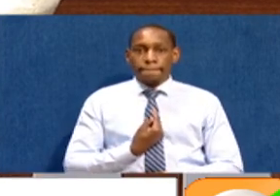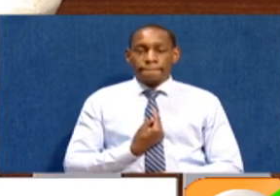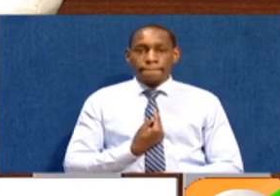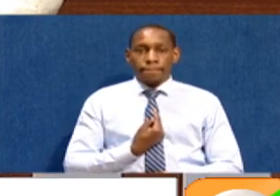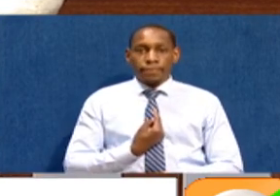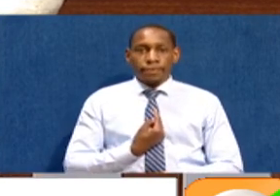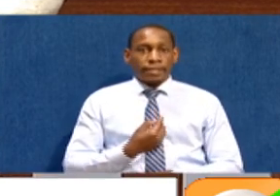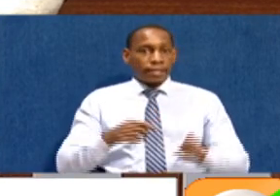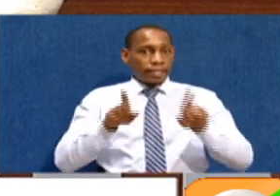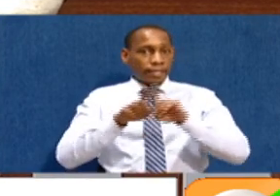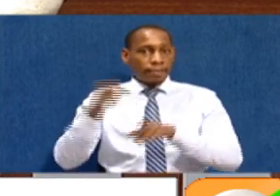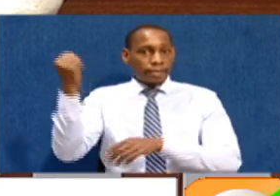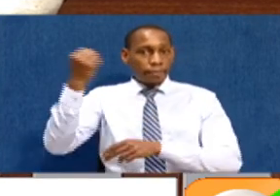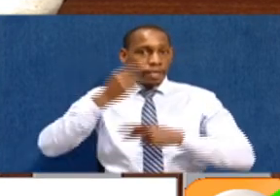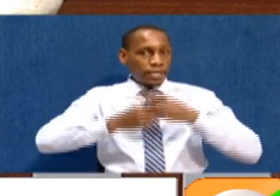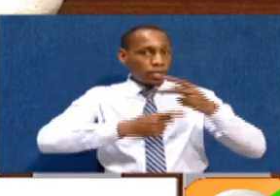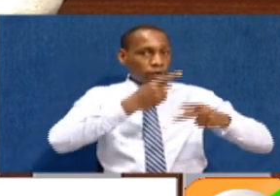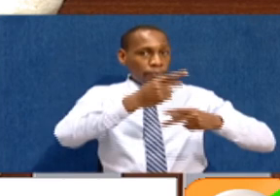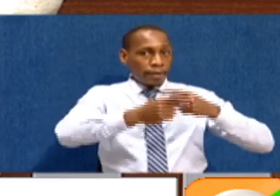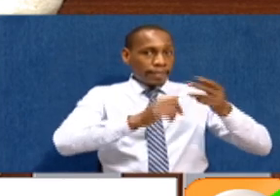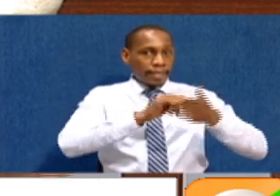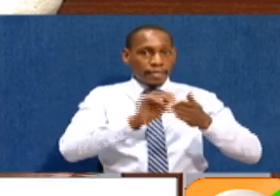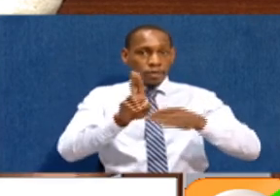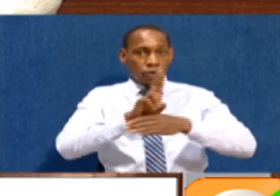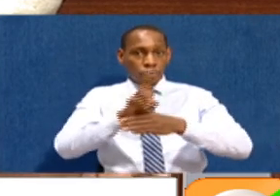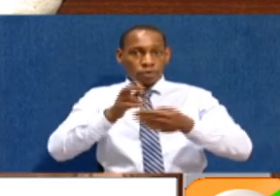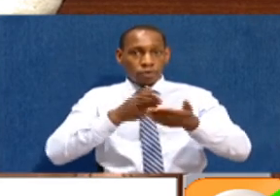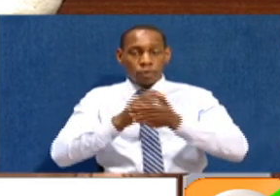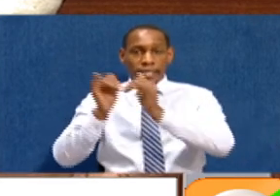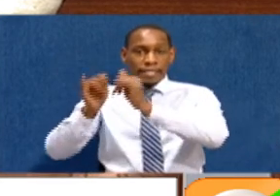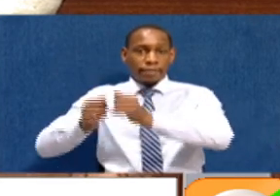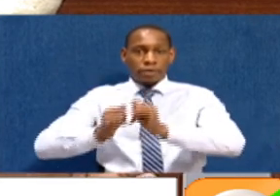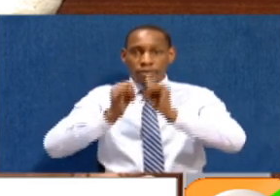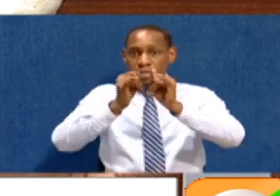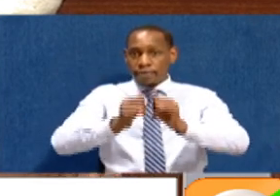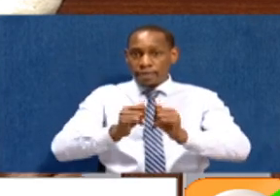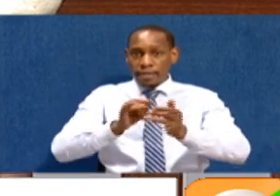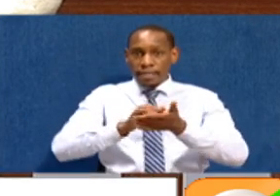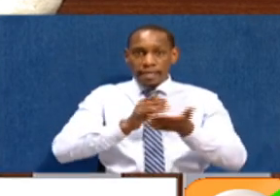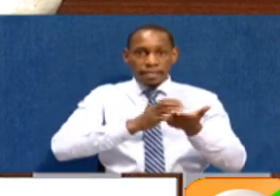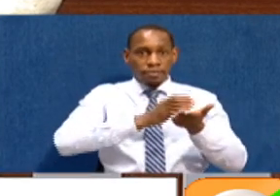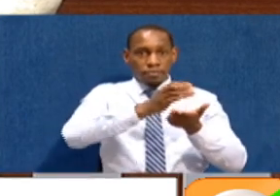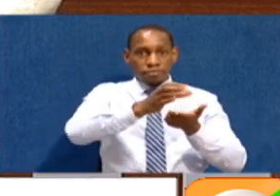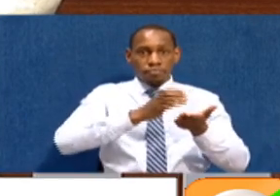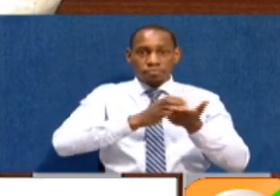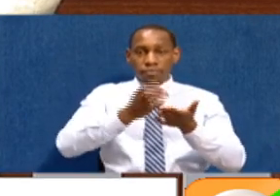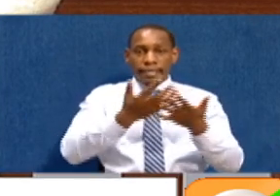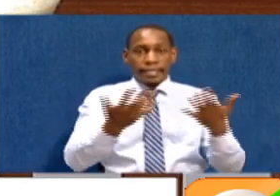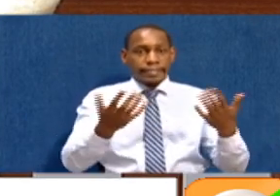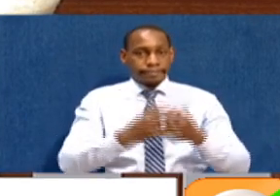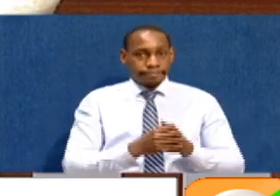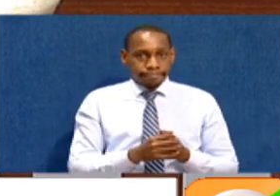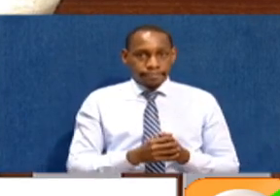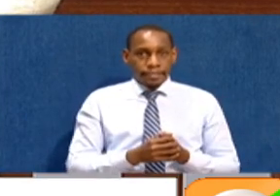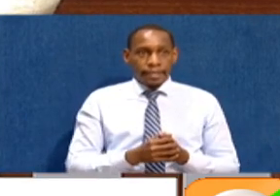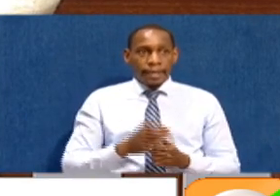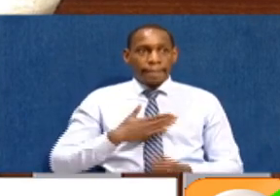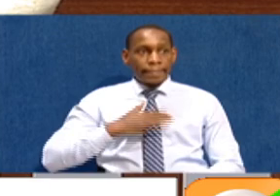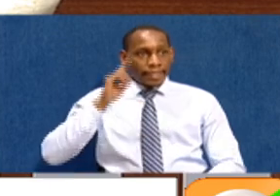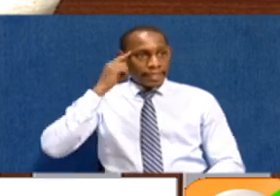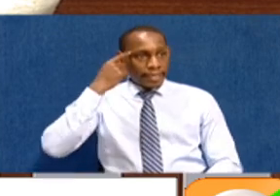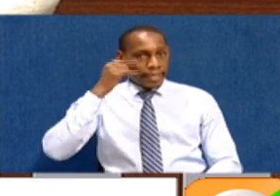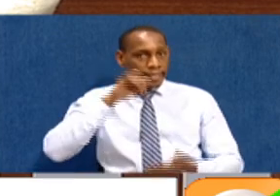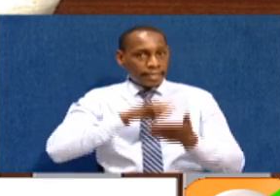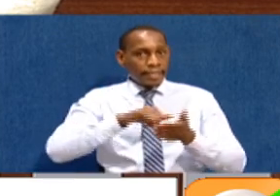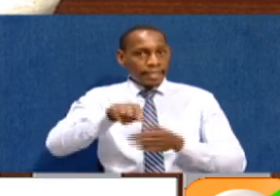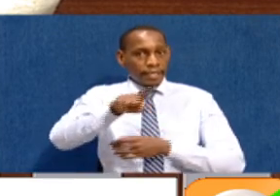to the political process being used by individuals to distribute largesse. I think